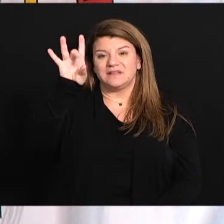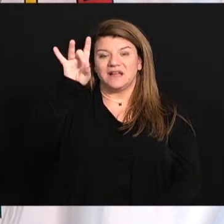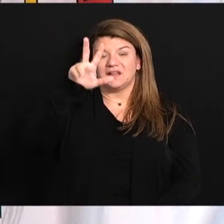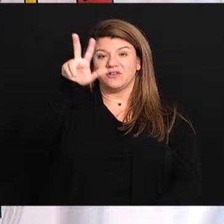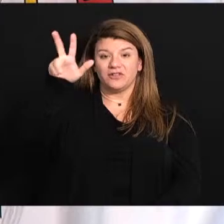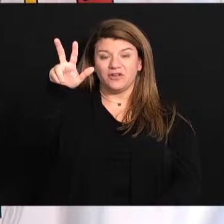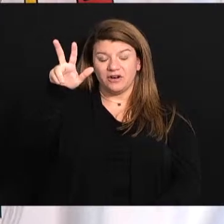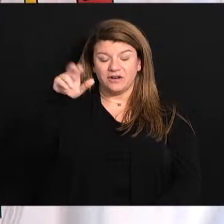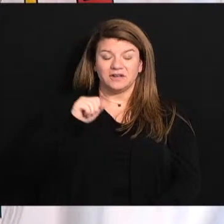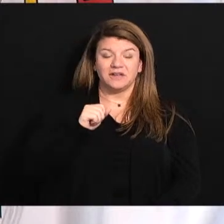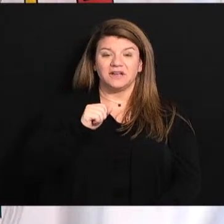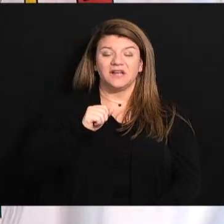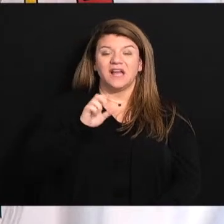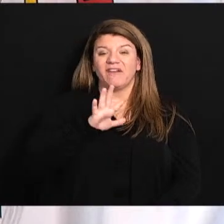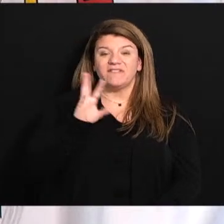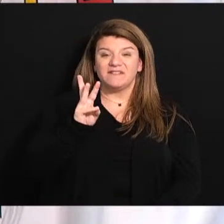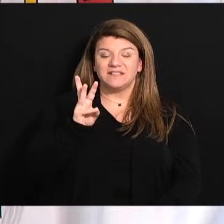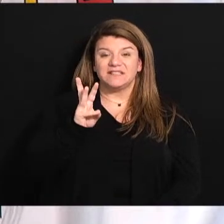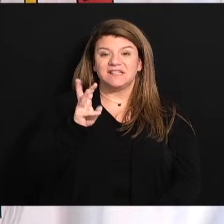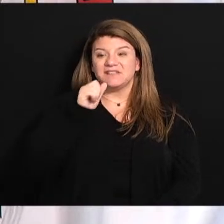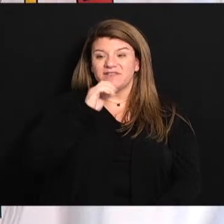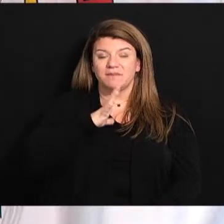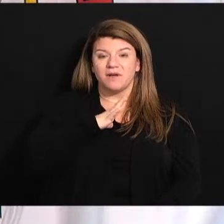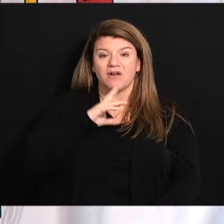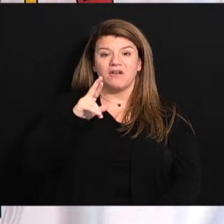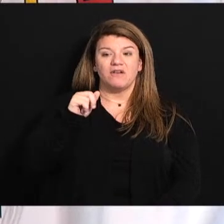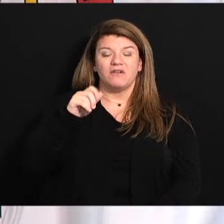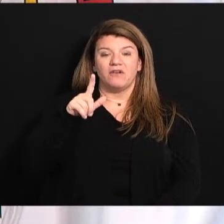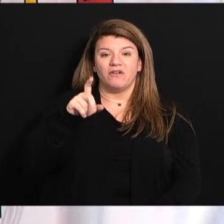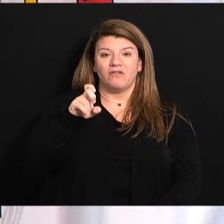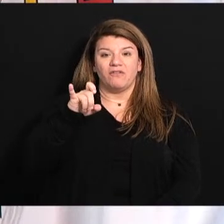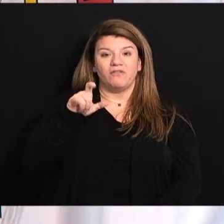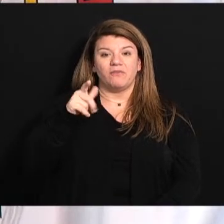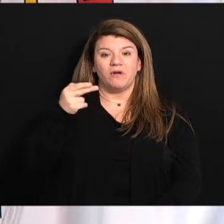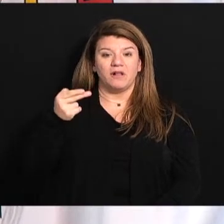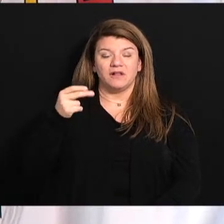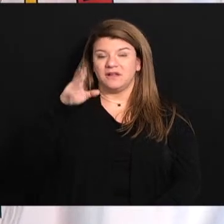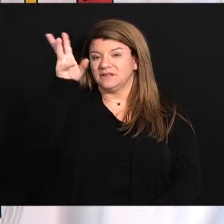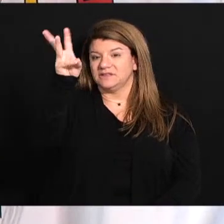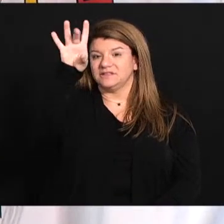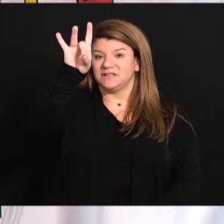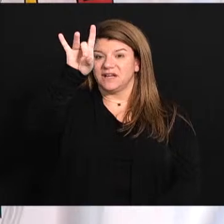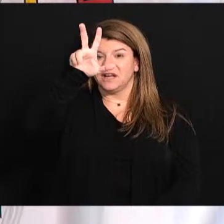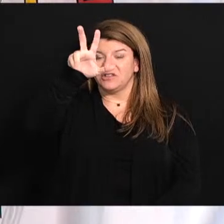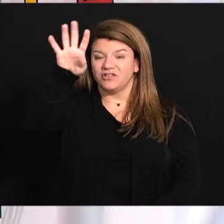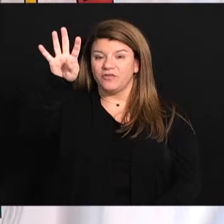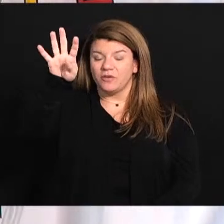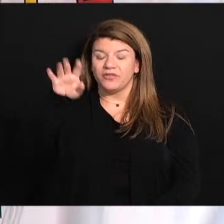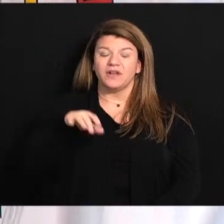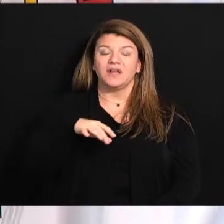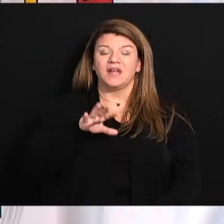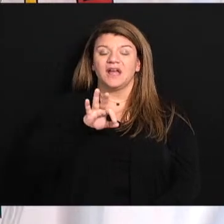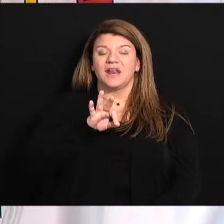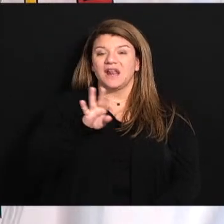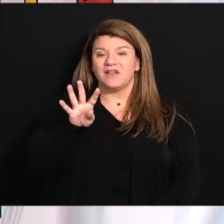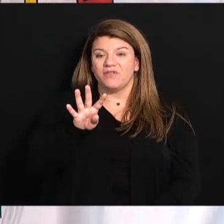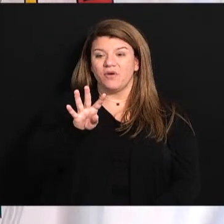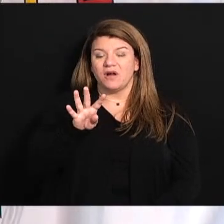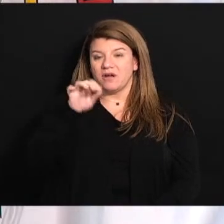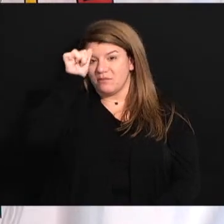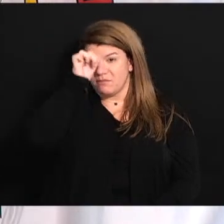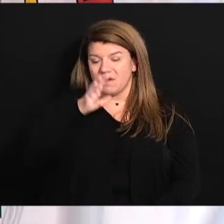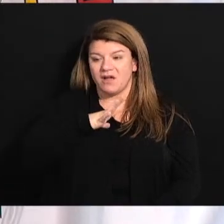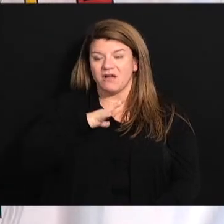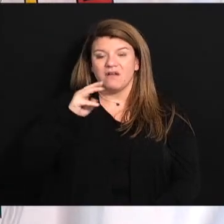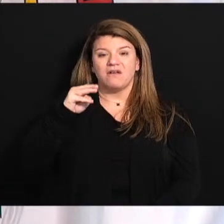death is a 56-year-old female from Raleigh County. The 6,834th death is a 94-year-old male